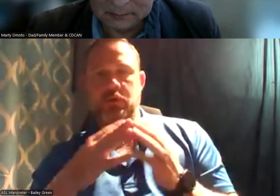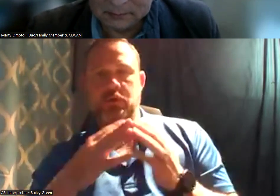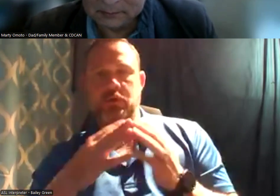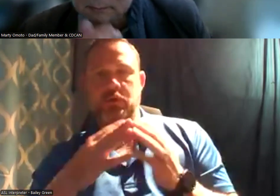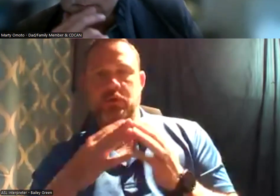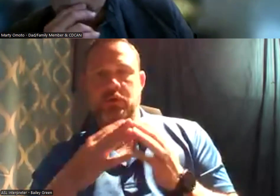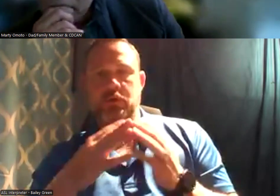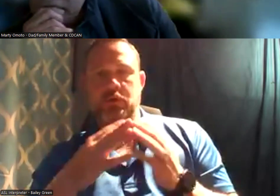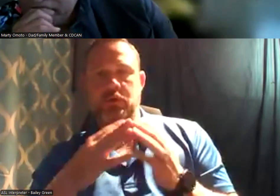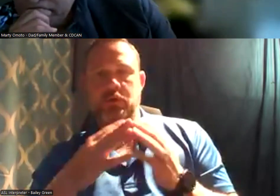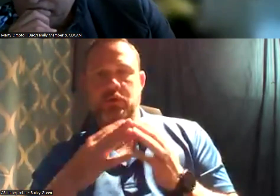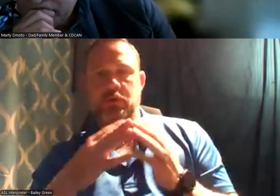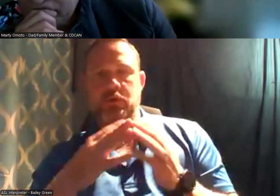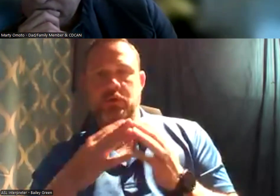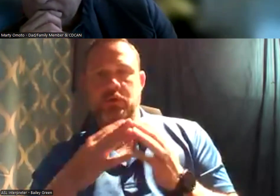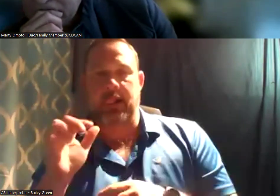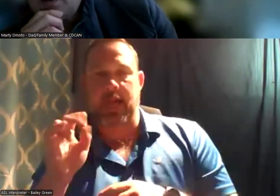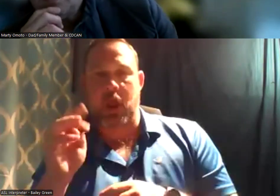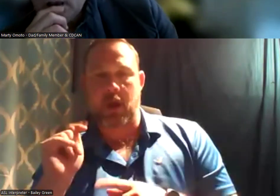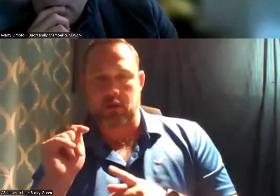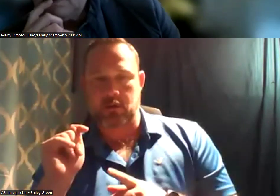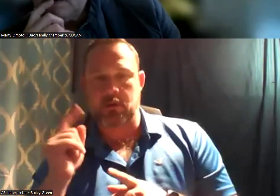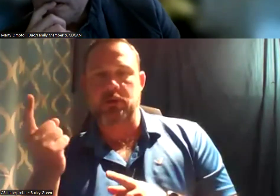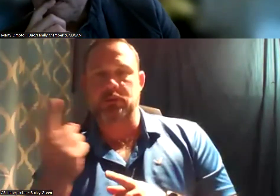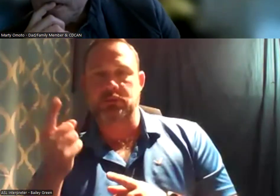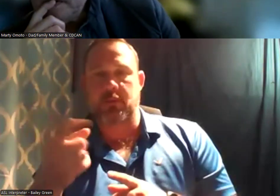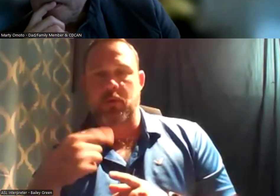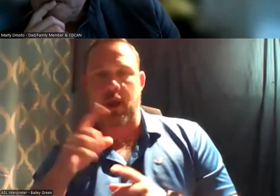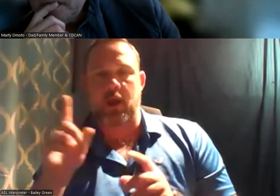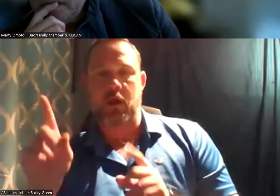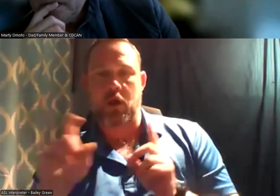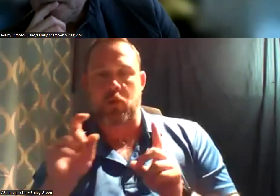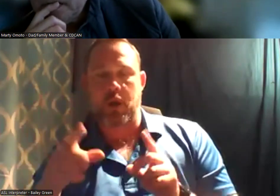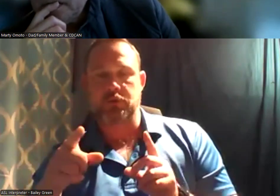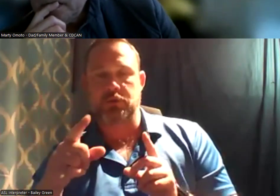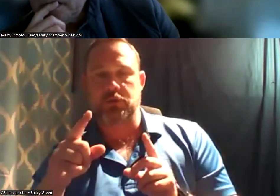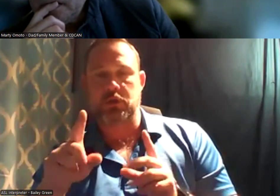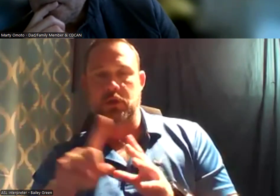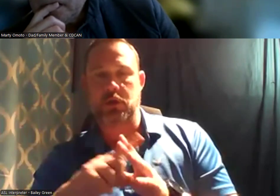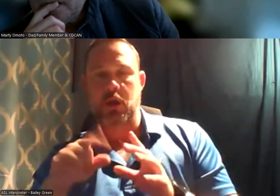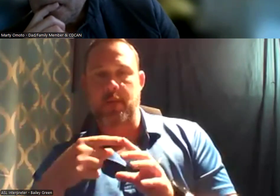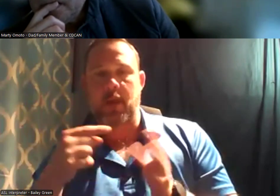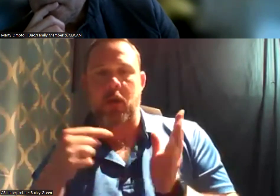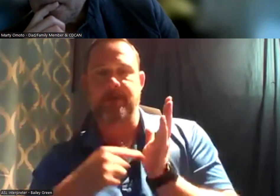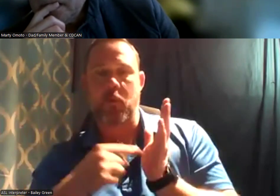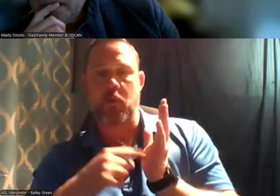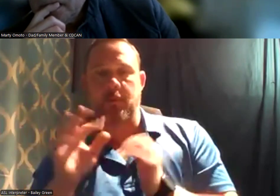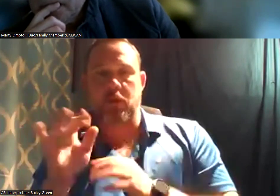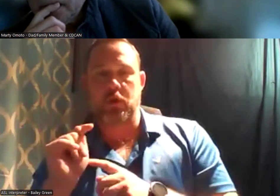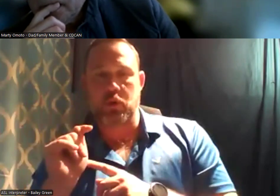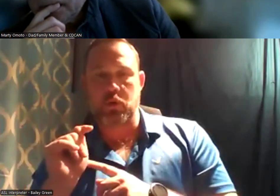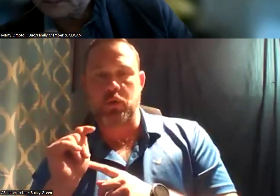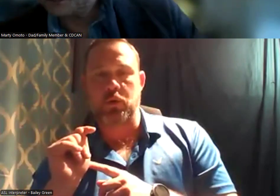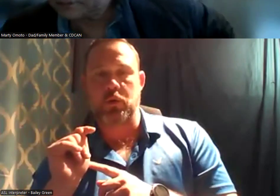in the city of Claremont, and someone raised a question in regards to affordable units. Sometimes we